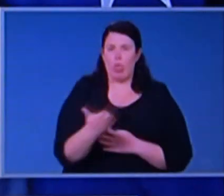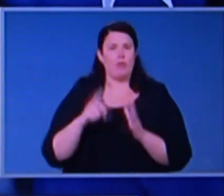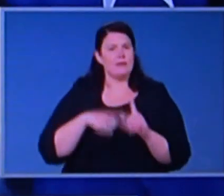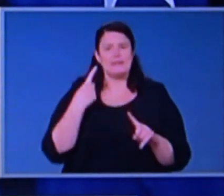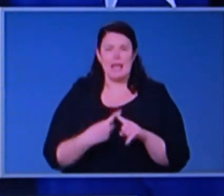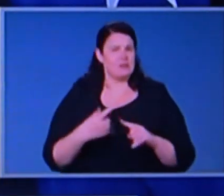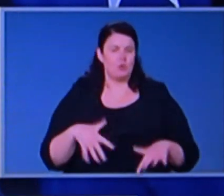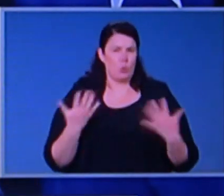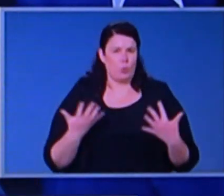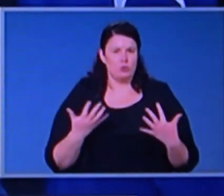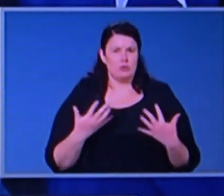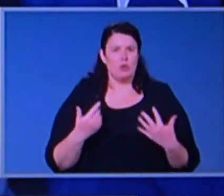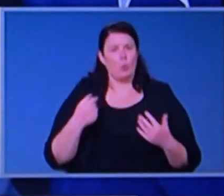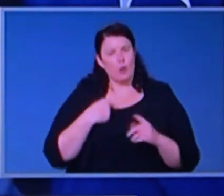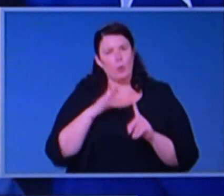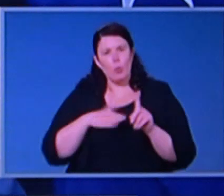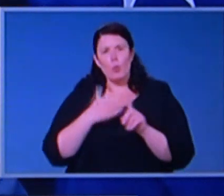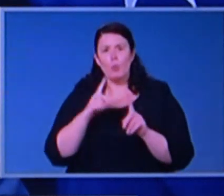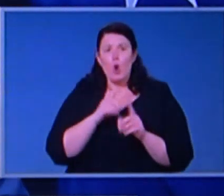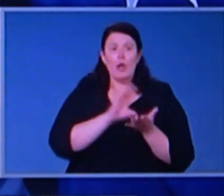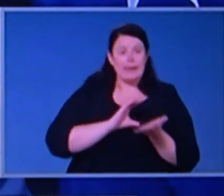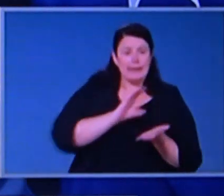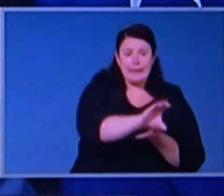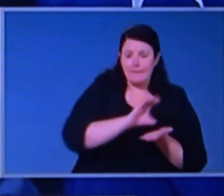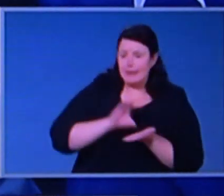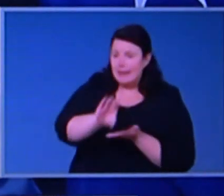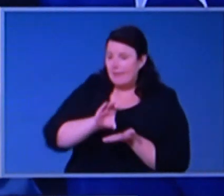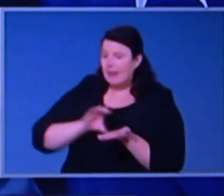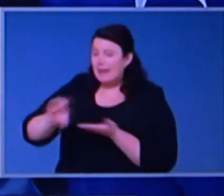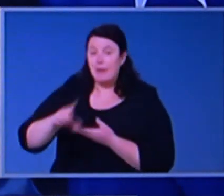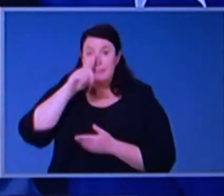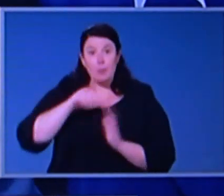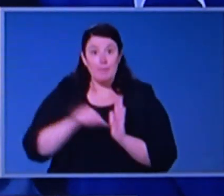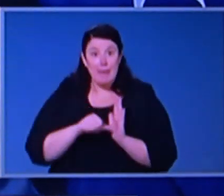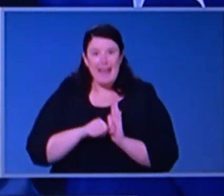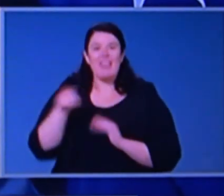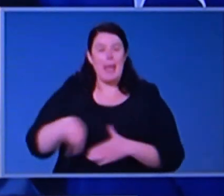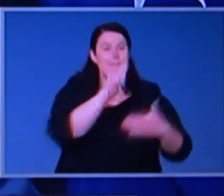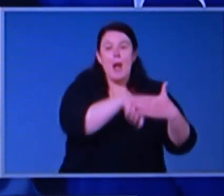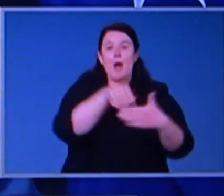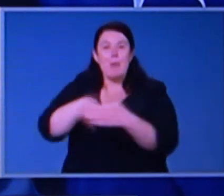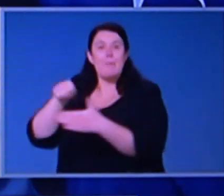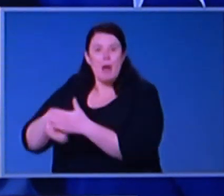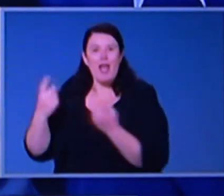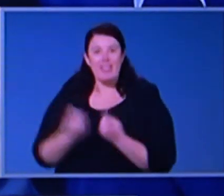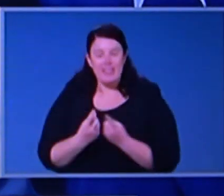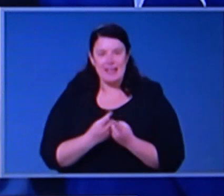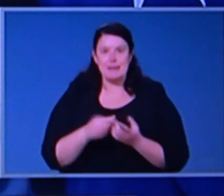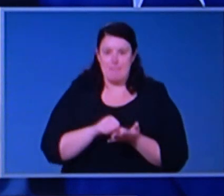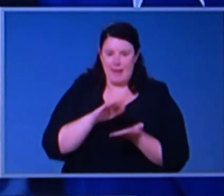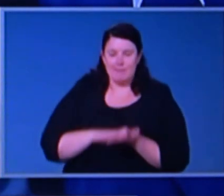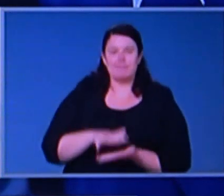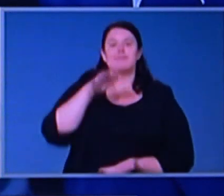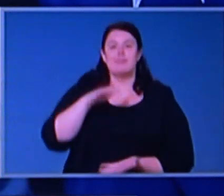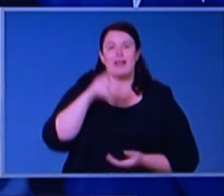predecessor governments of the Liberal and National Party governments. If you think the way to increase revenues is